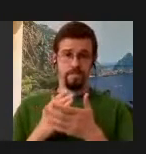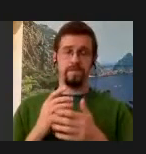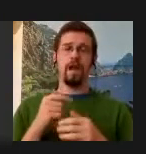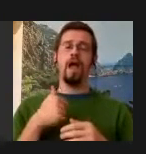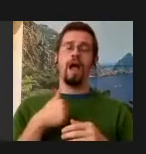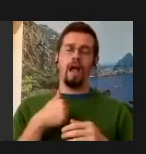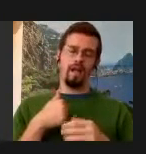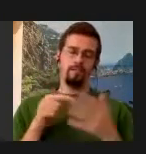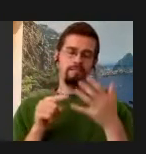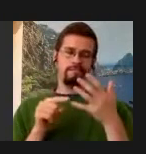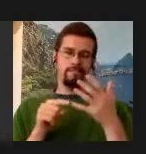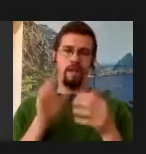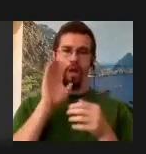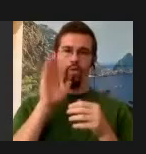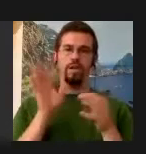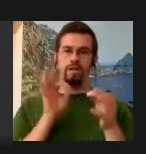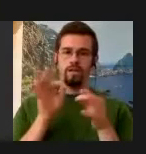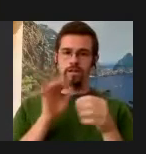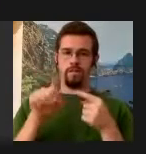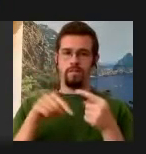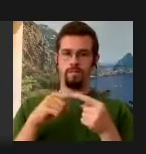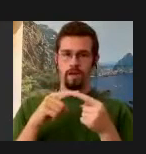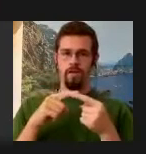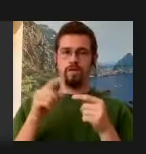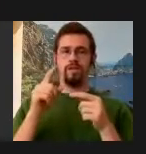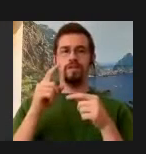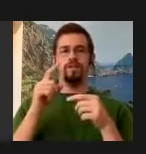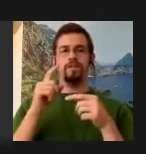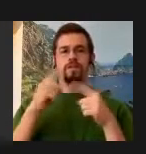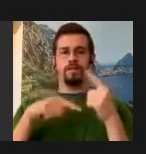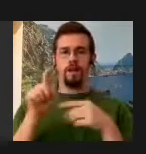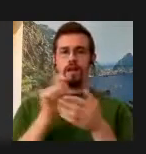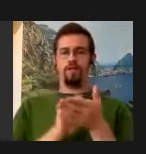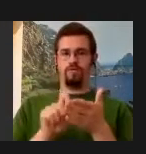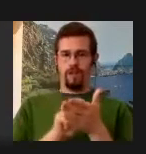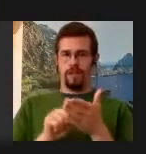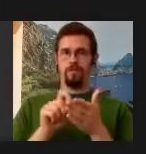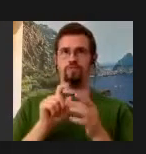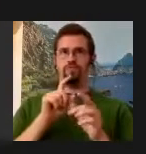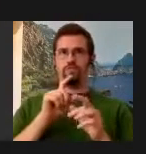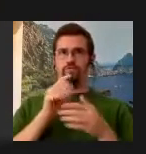results of sign results once these deaf children.